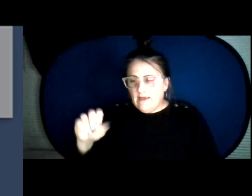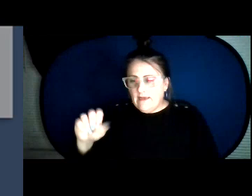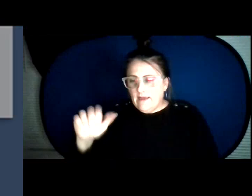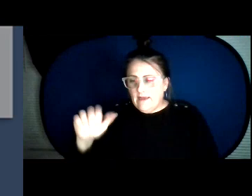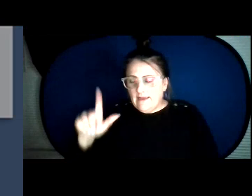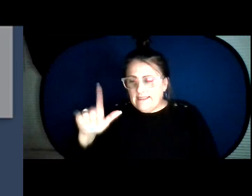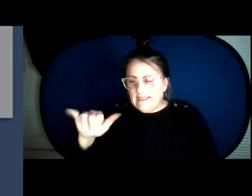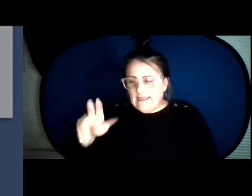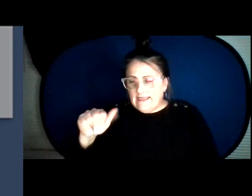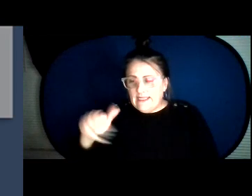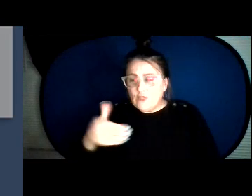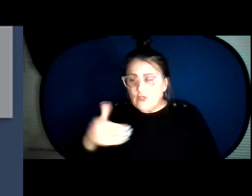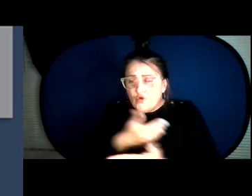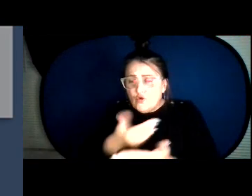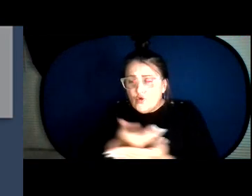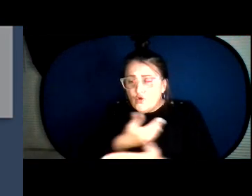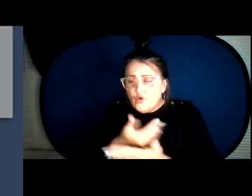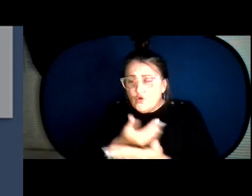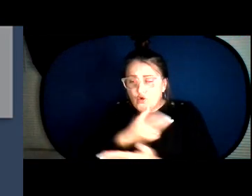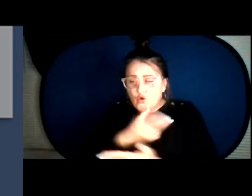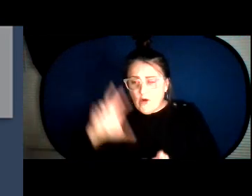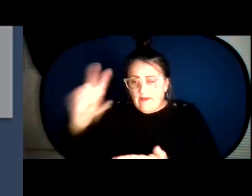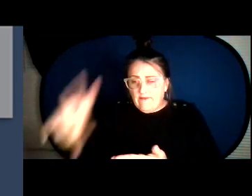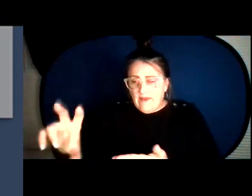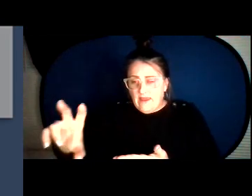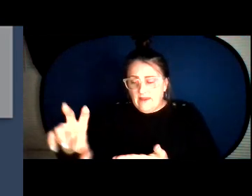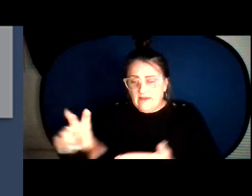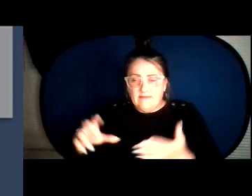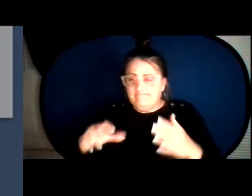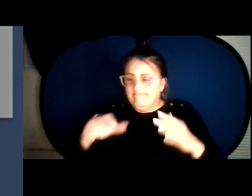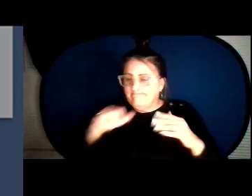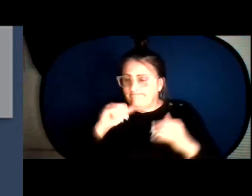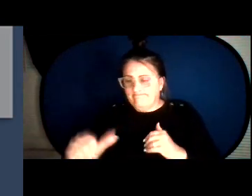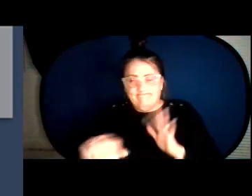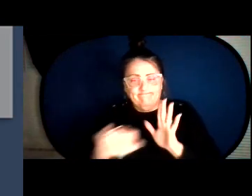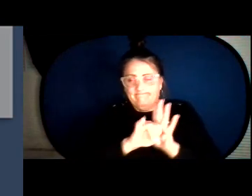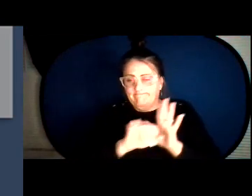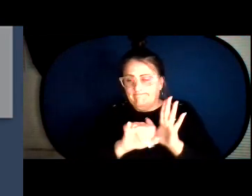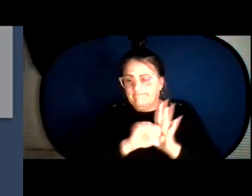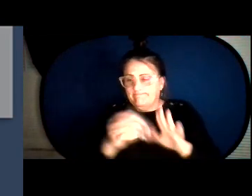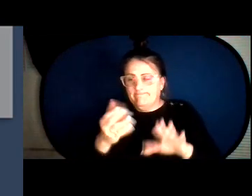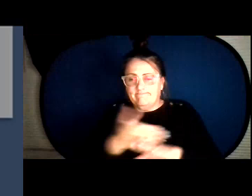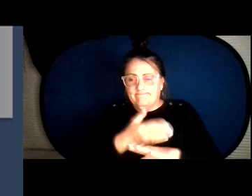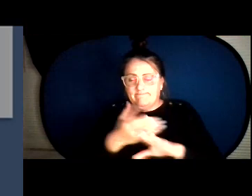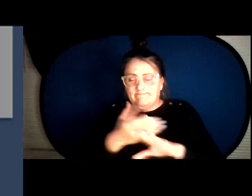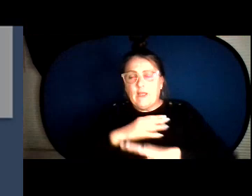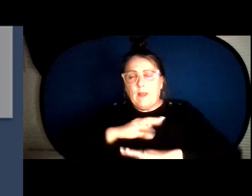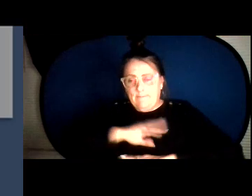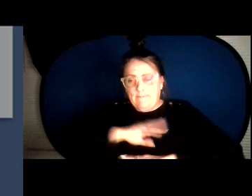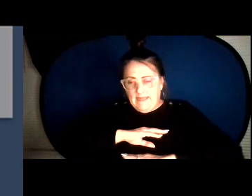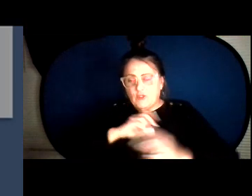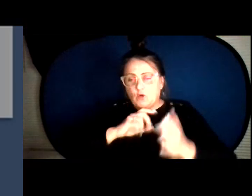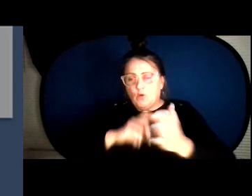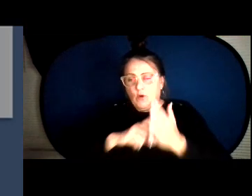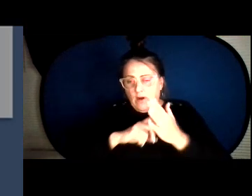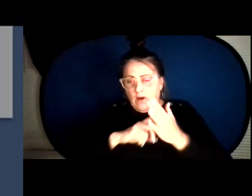rail investment without currently identified construction funding and meets the requirements of Proposition